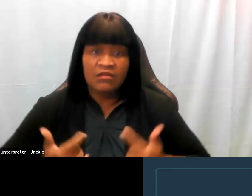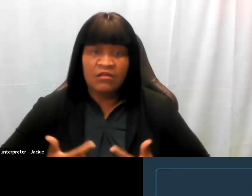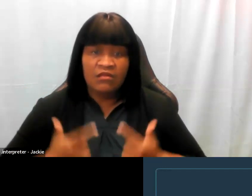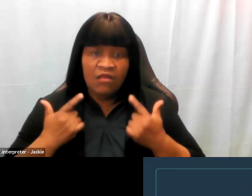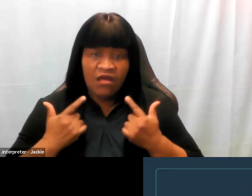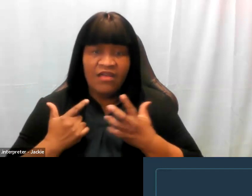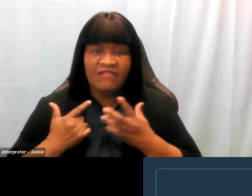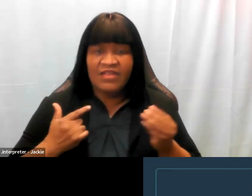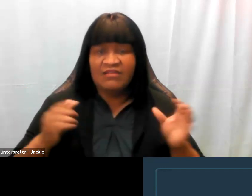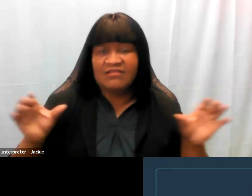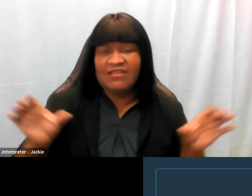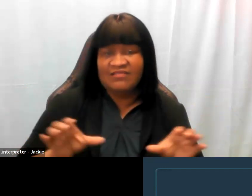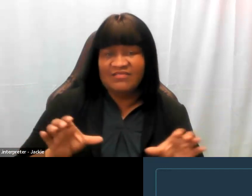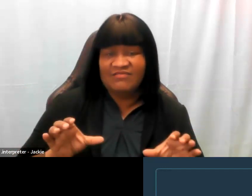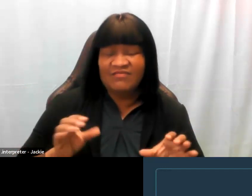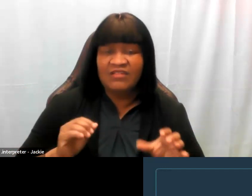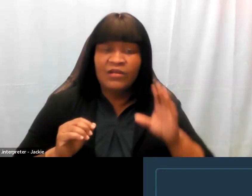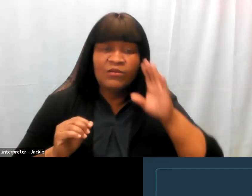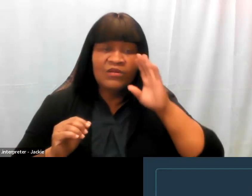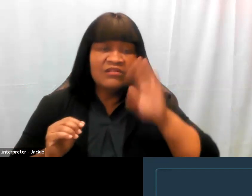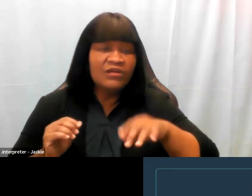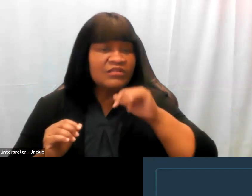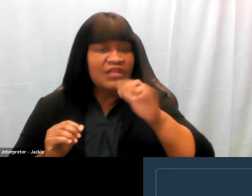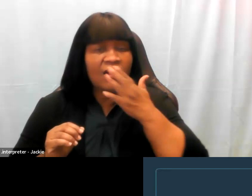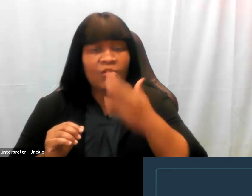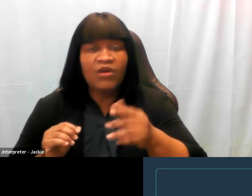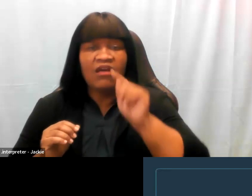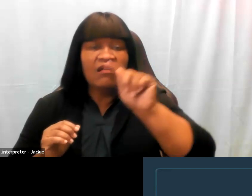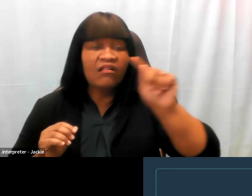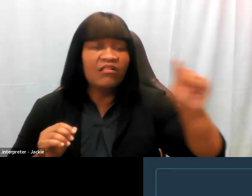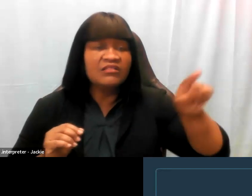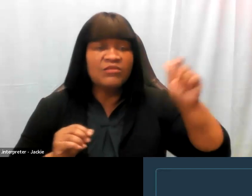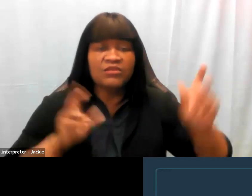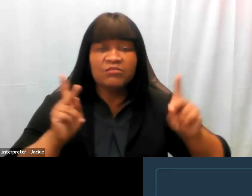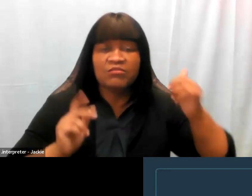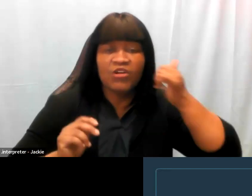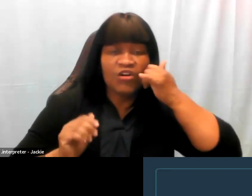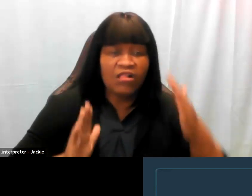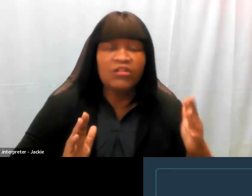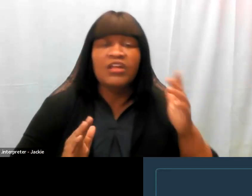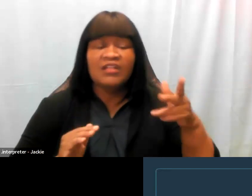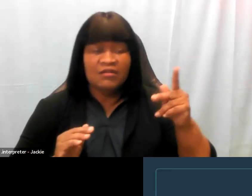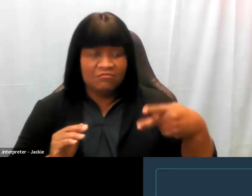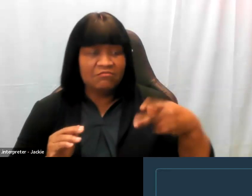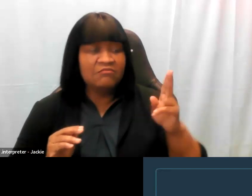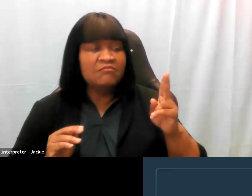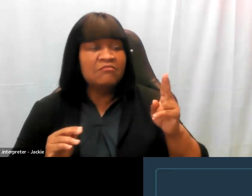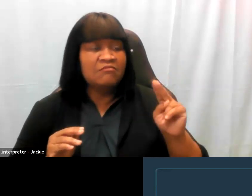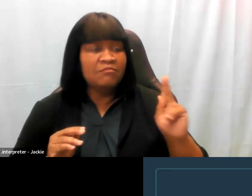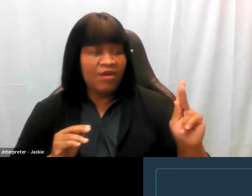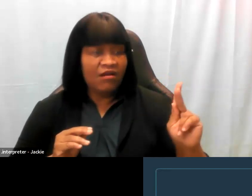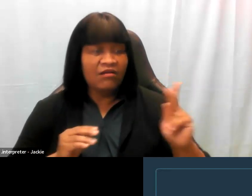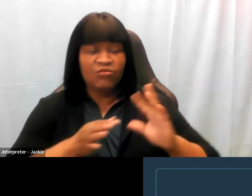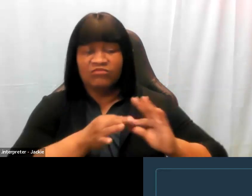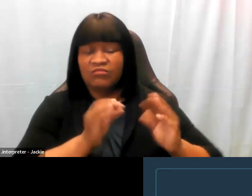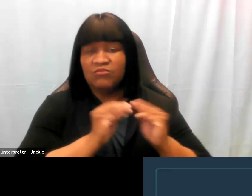active. And we hear on how it's not going so well for some callers. You'll hear more from Puck about that. And this is not just about